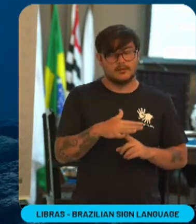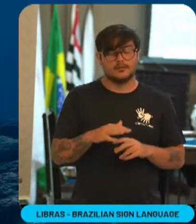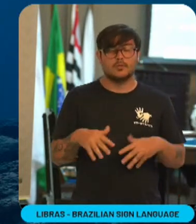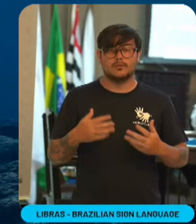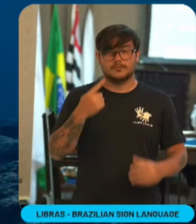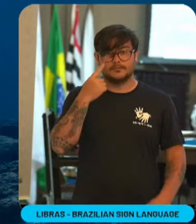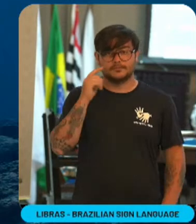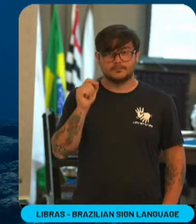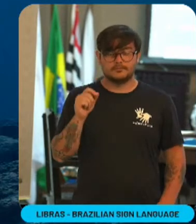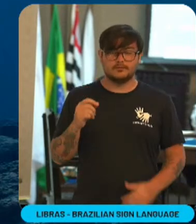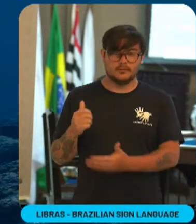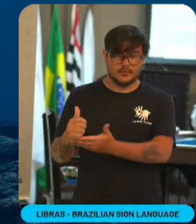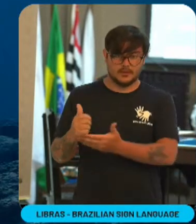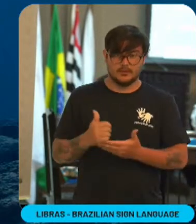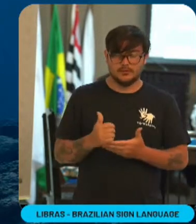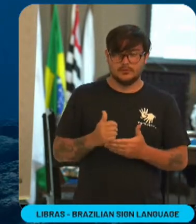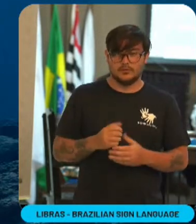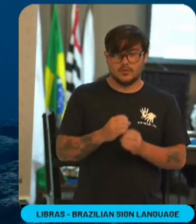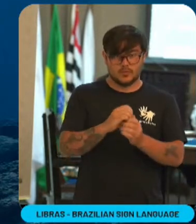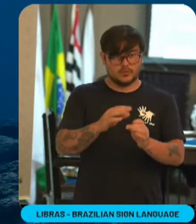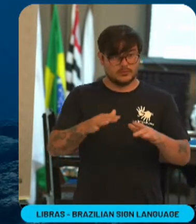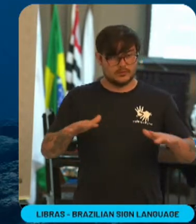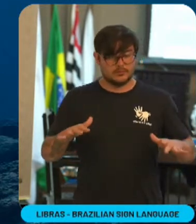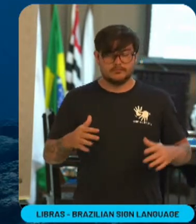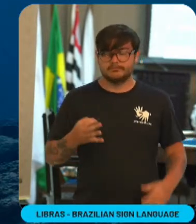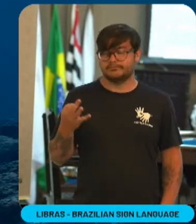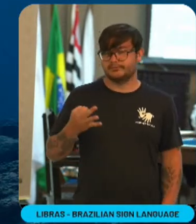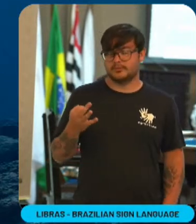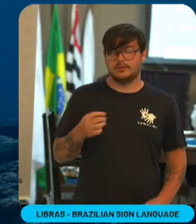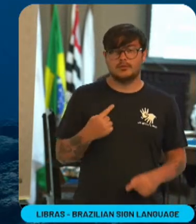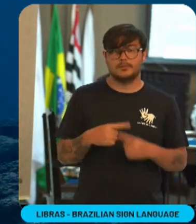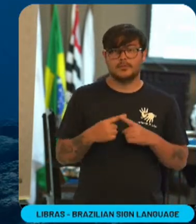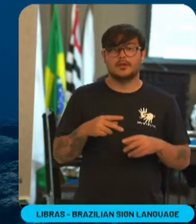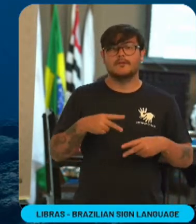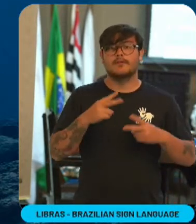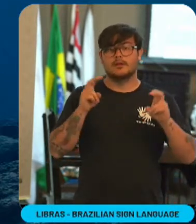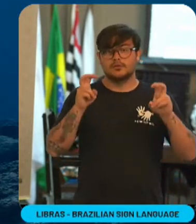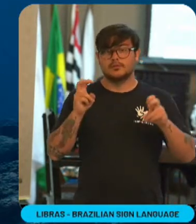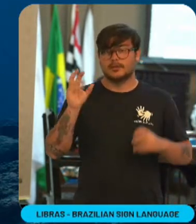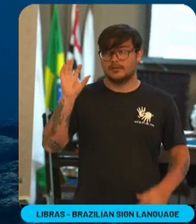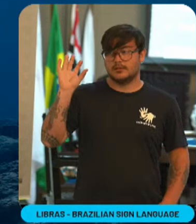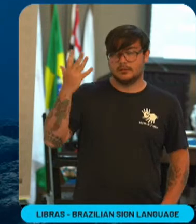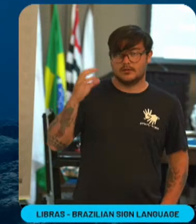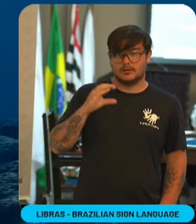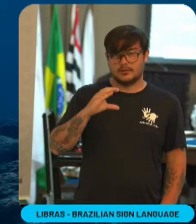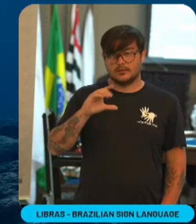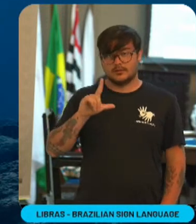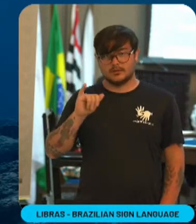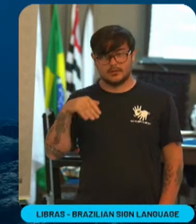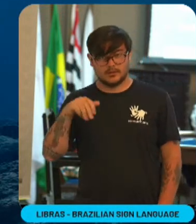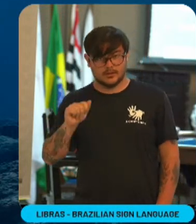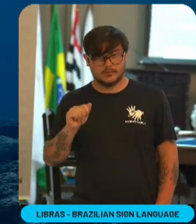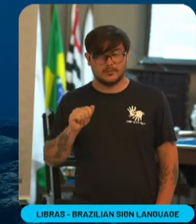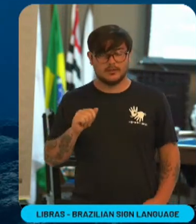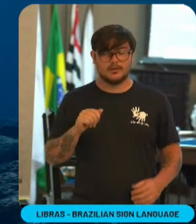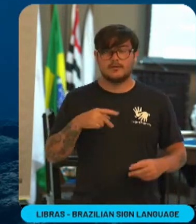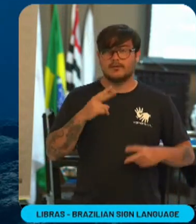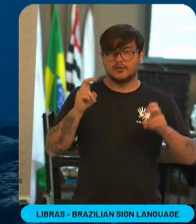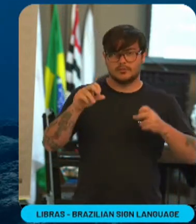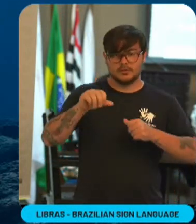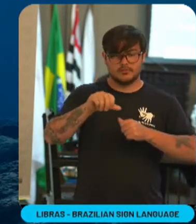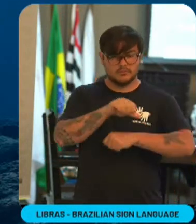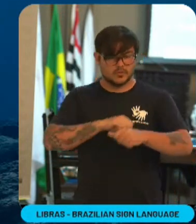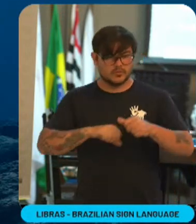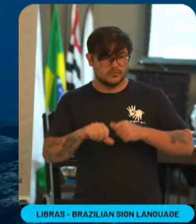have productive areas? So this all goes through this environmental issues. So when we